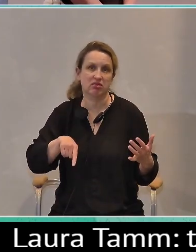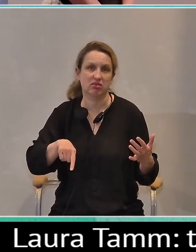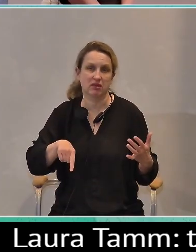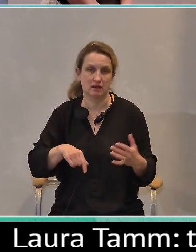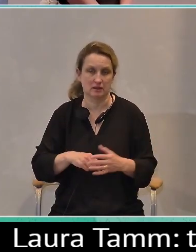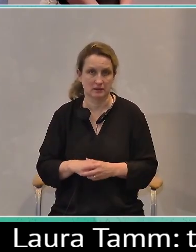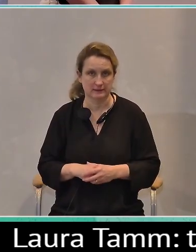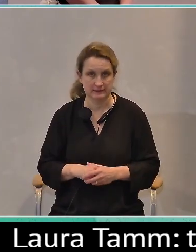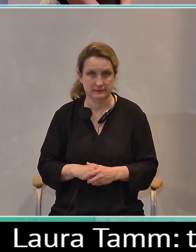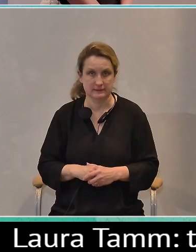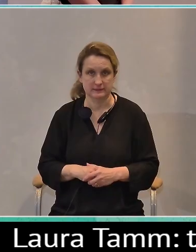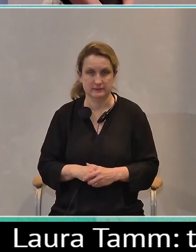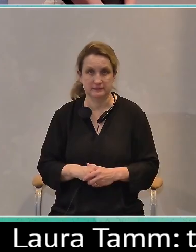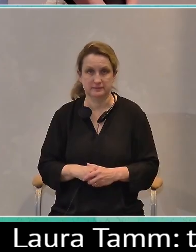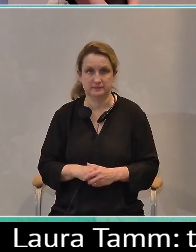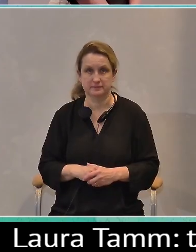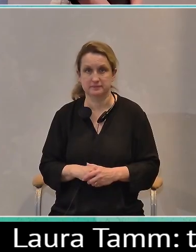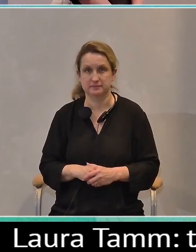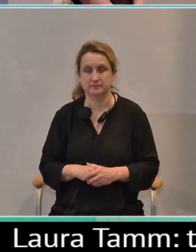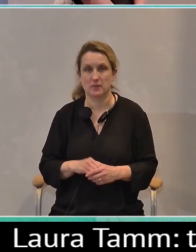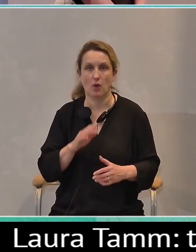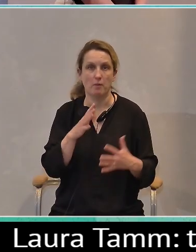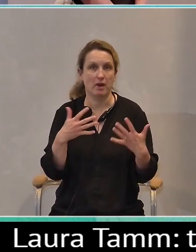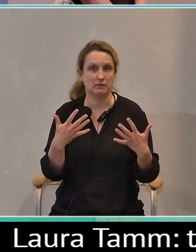She was no longer interested in toys.